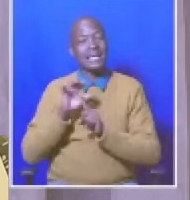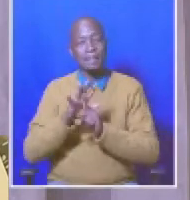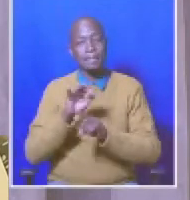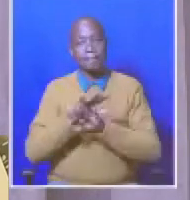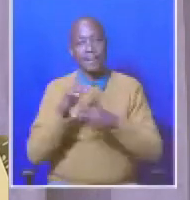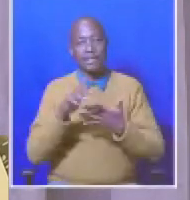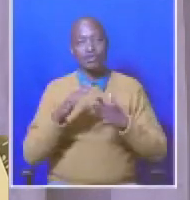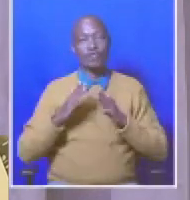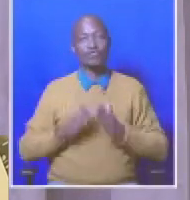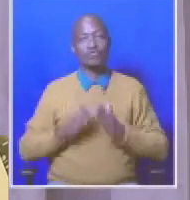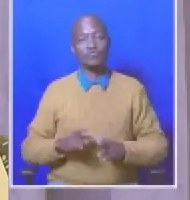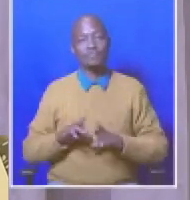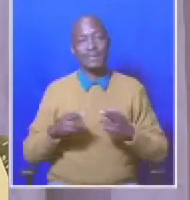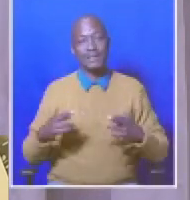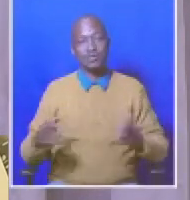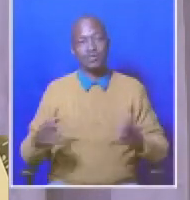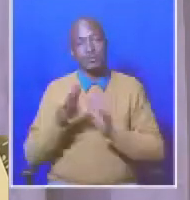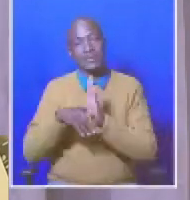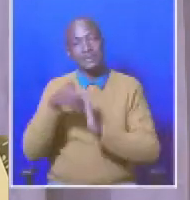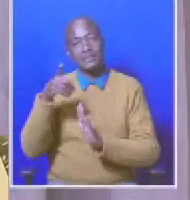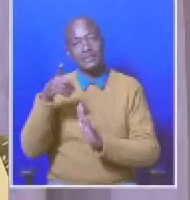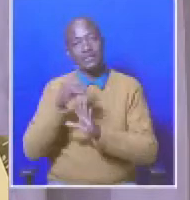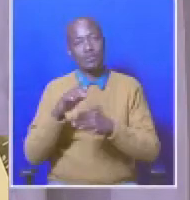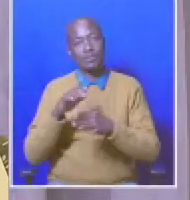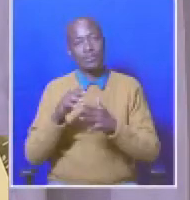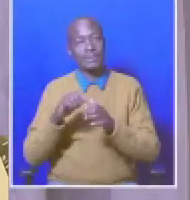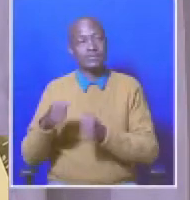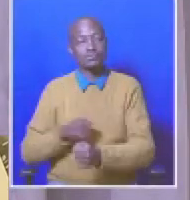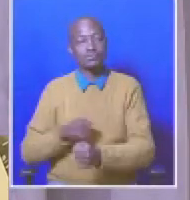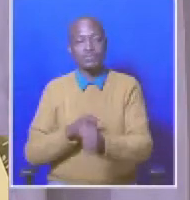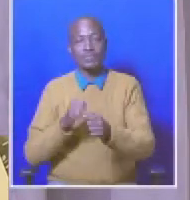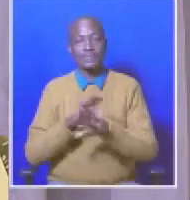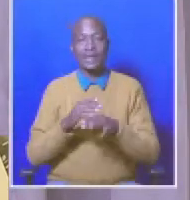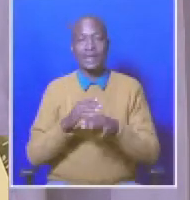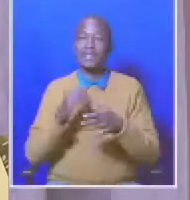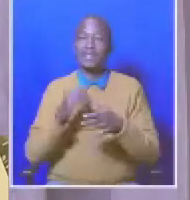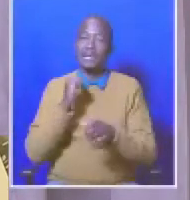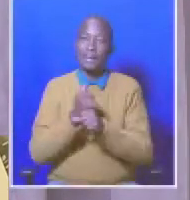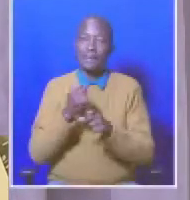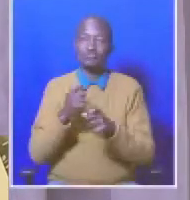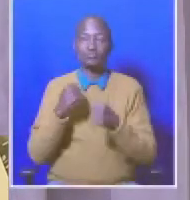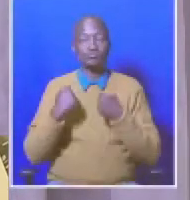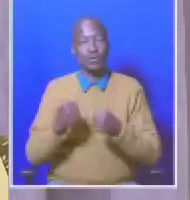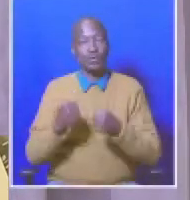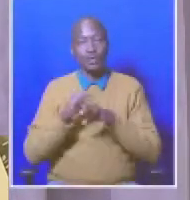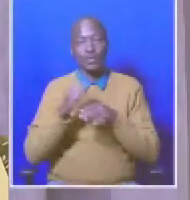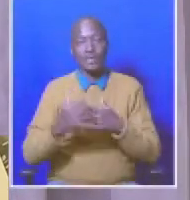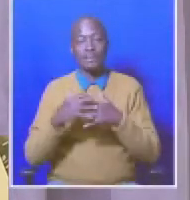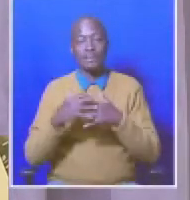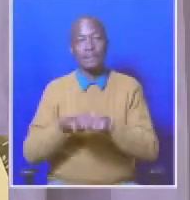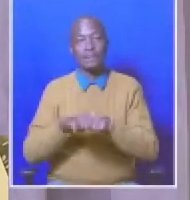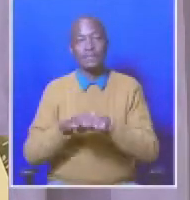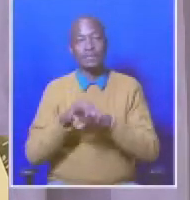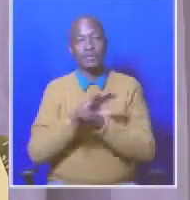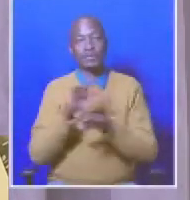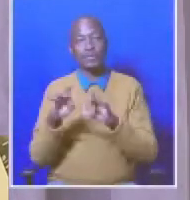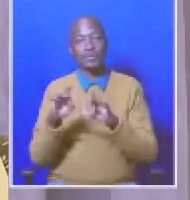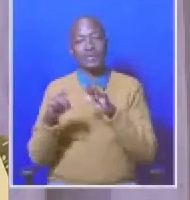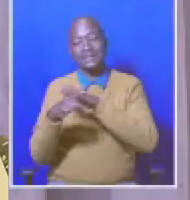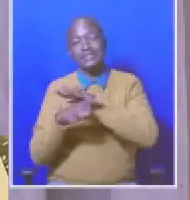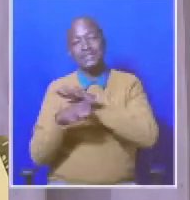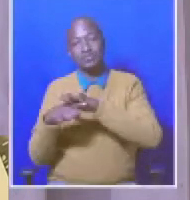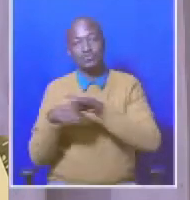development strategy in the province and strengthen its alignment with the implementation of the district development